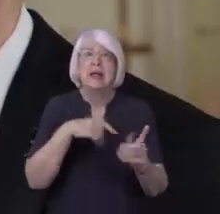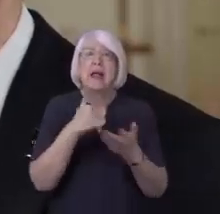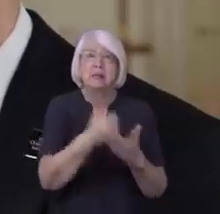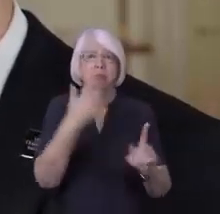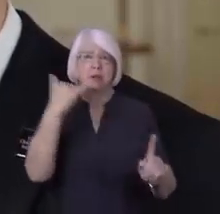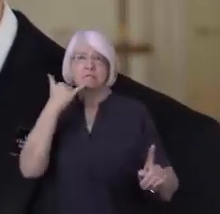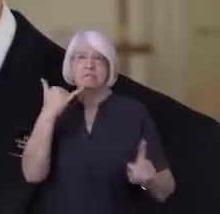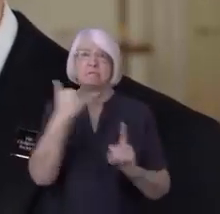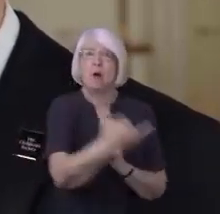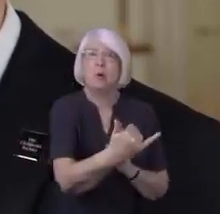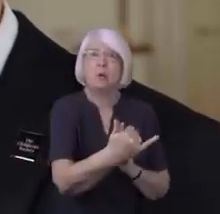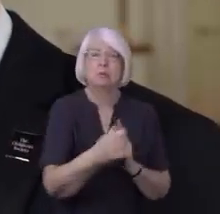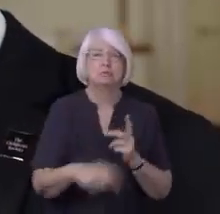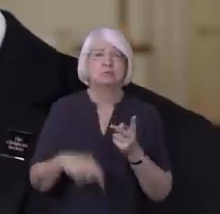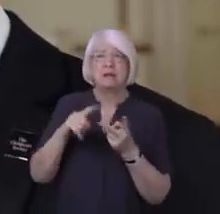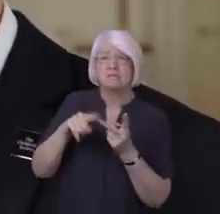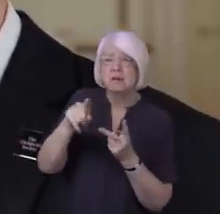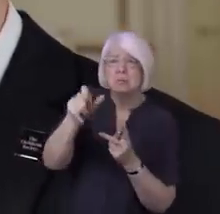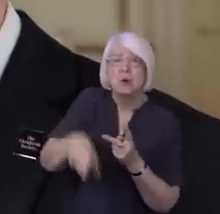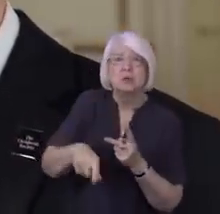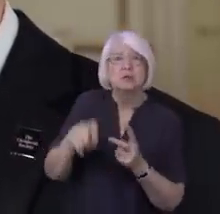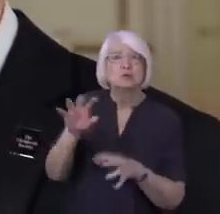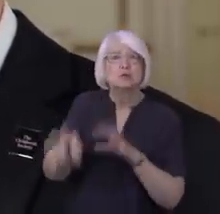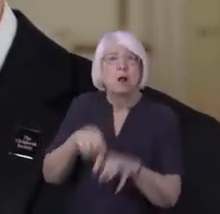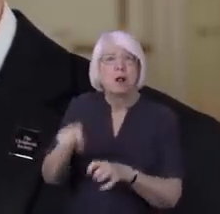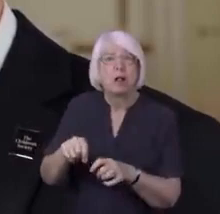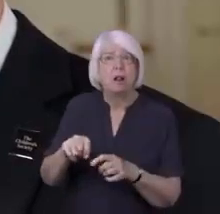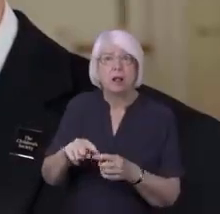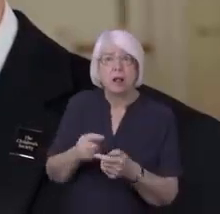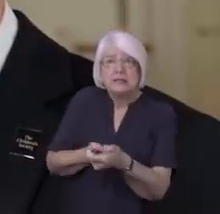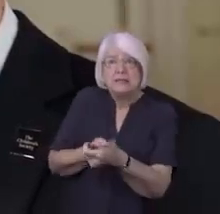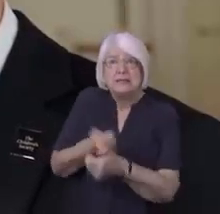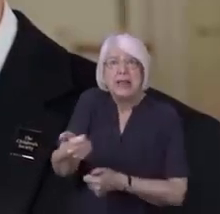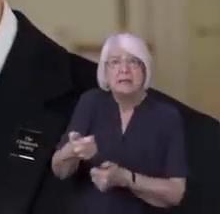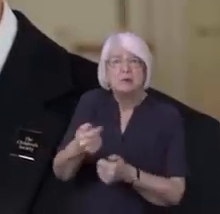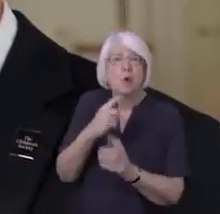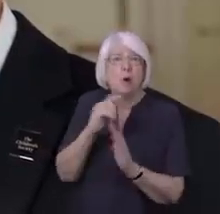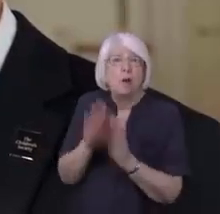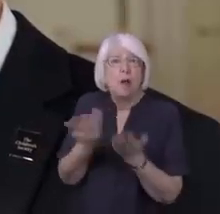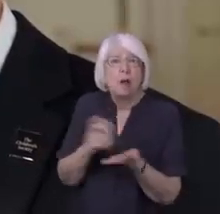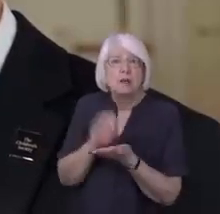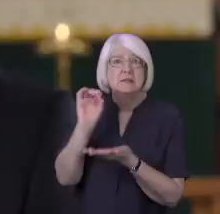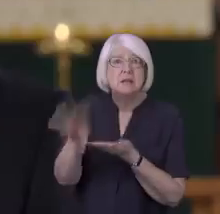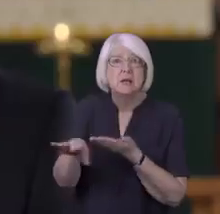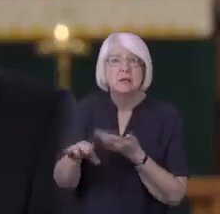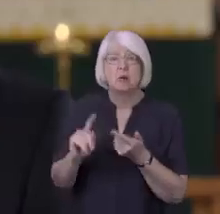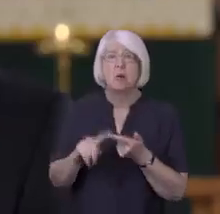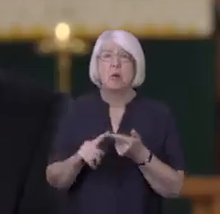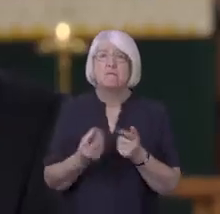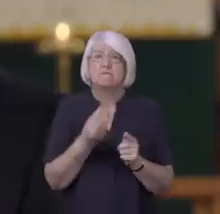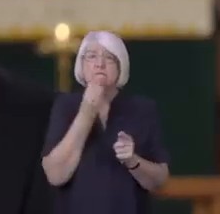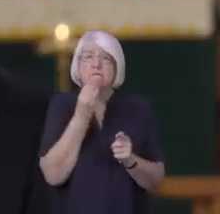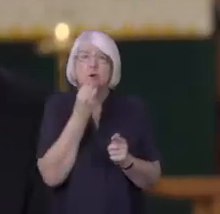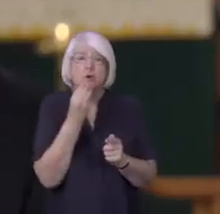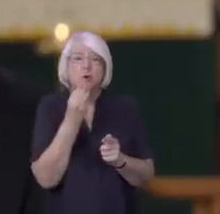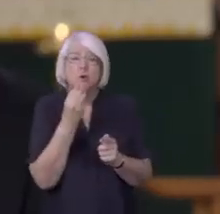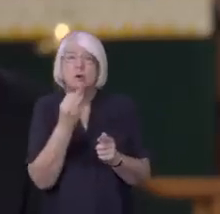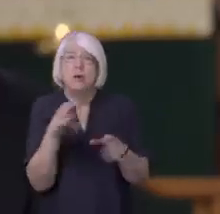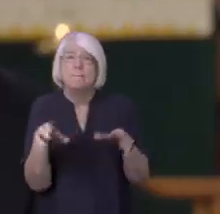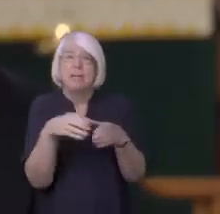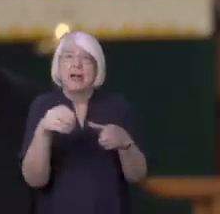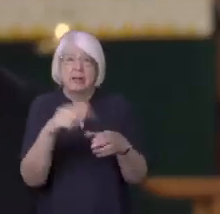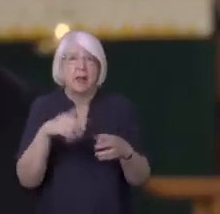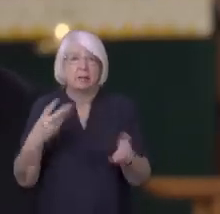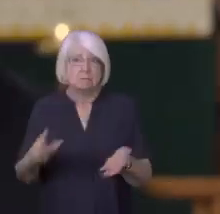send a card or a text message to somebody who's struggling. We can leave some food at our local food bank. But what Christingle tells us most of